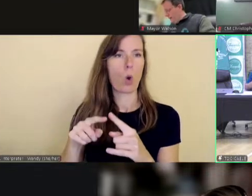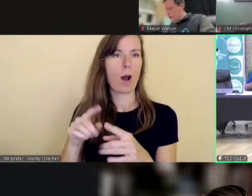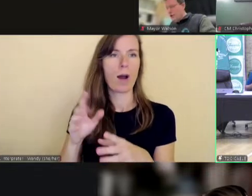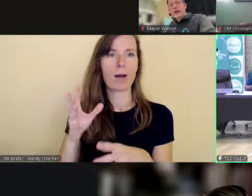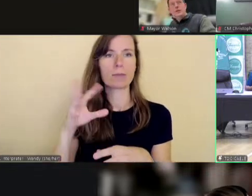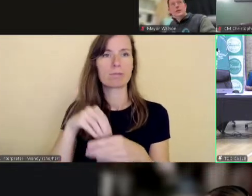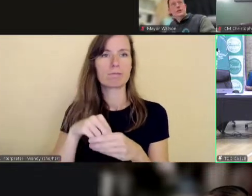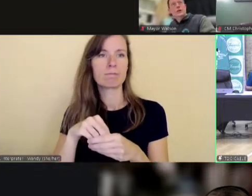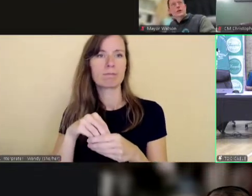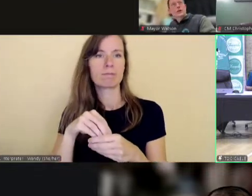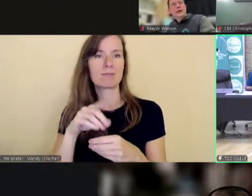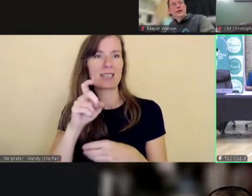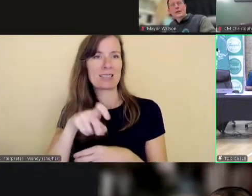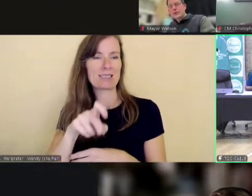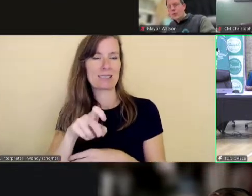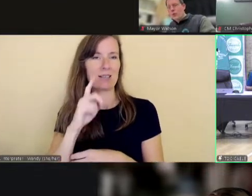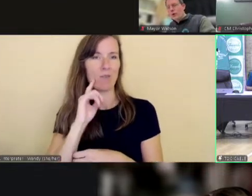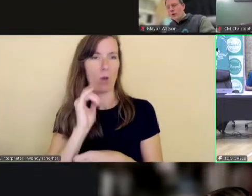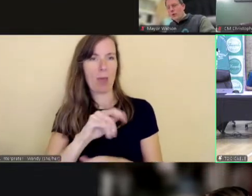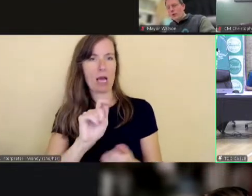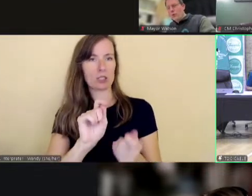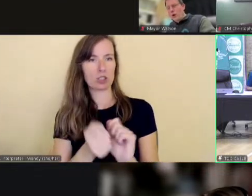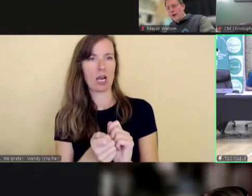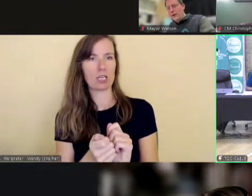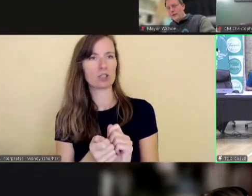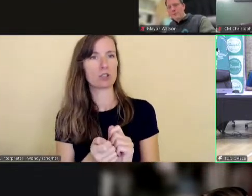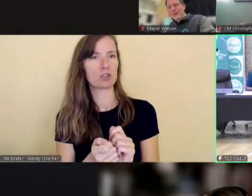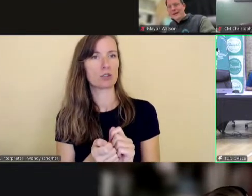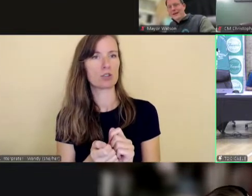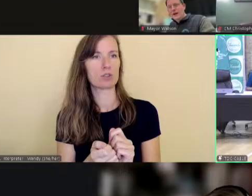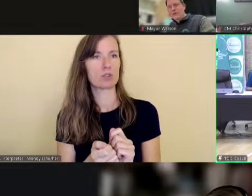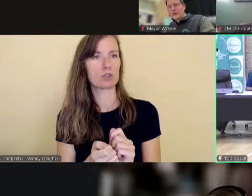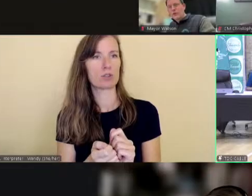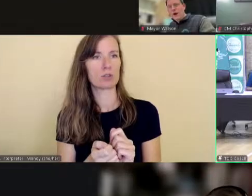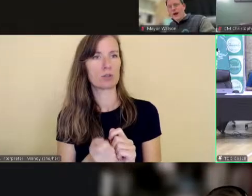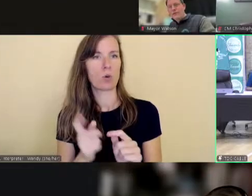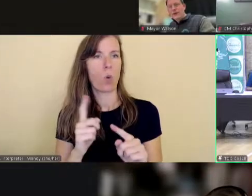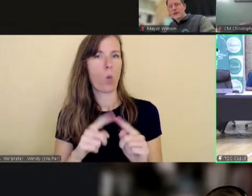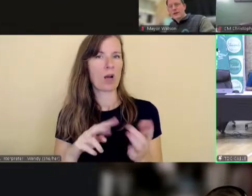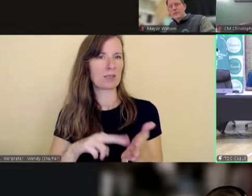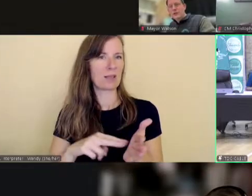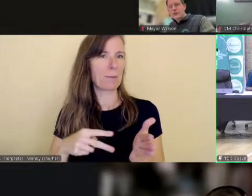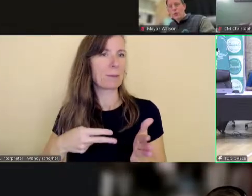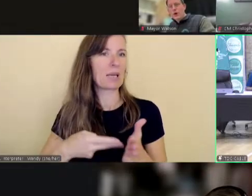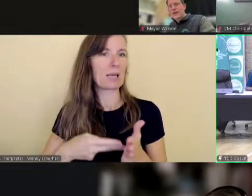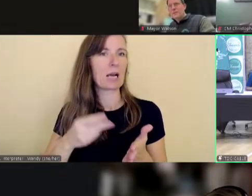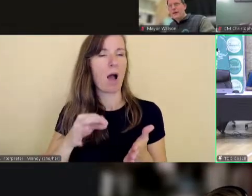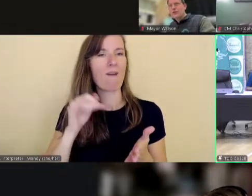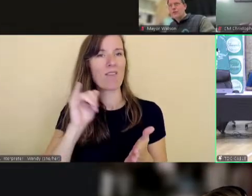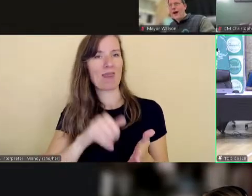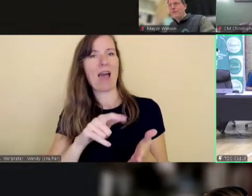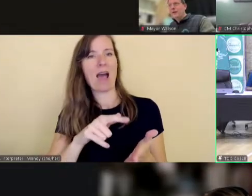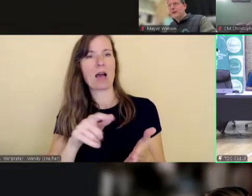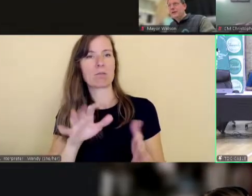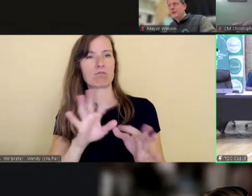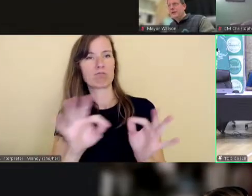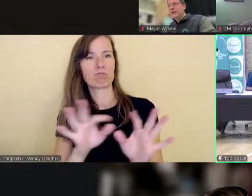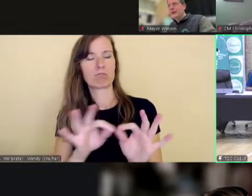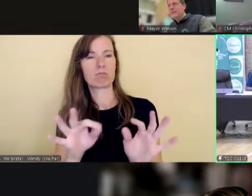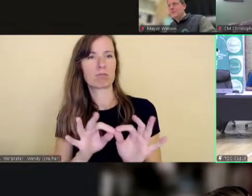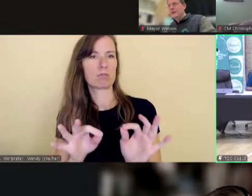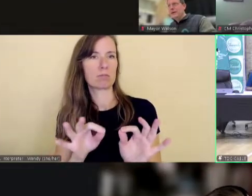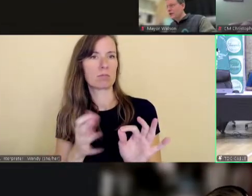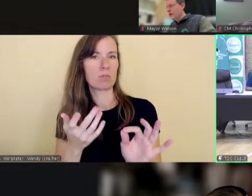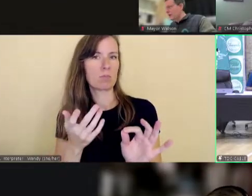the change is, or what the meaning of the draft that needed to be, what it is about the draft that needed to be, have